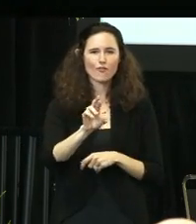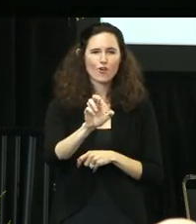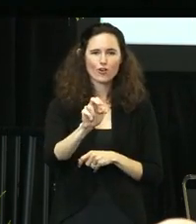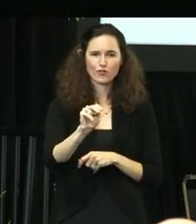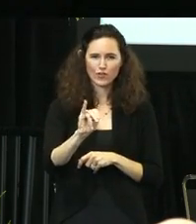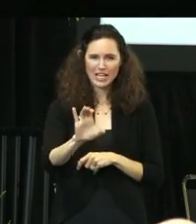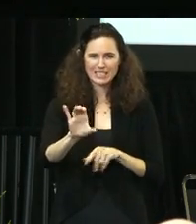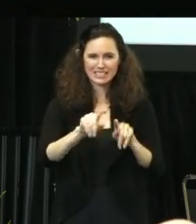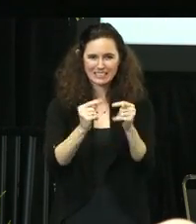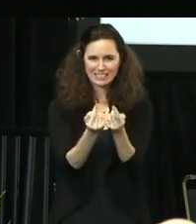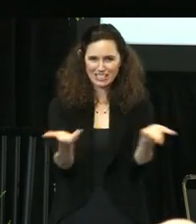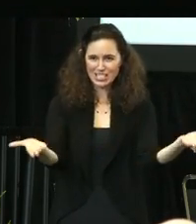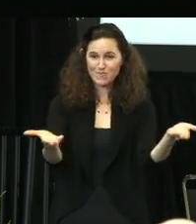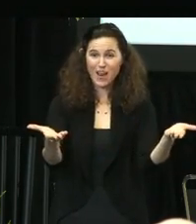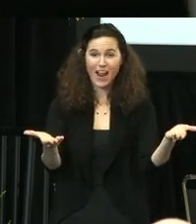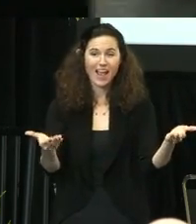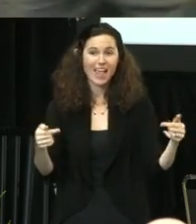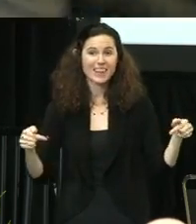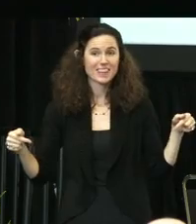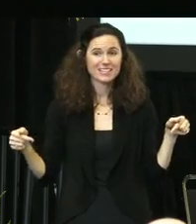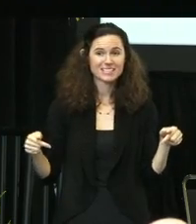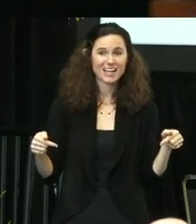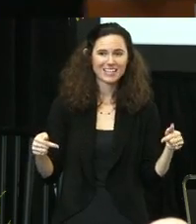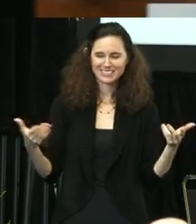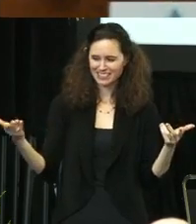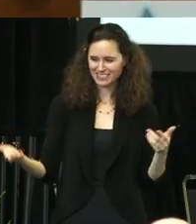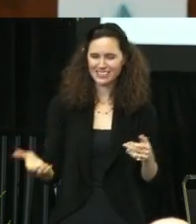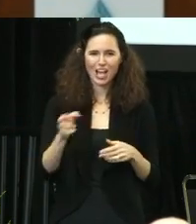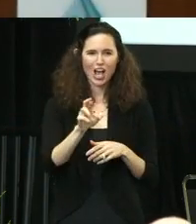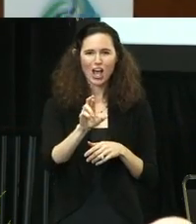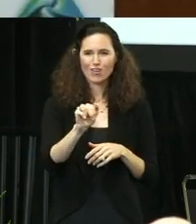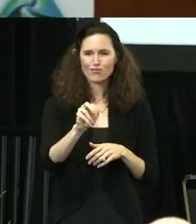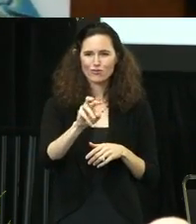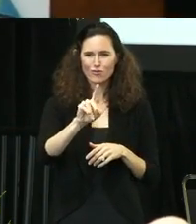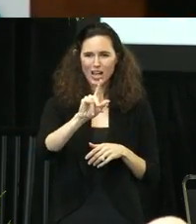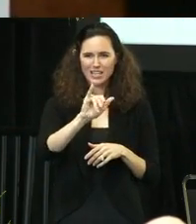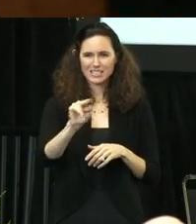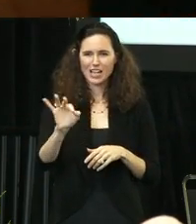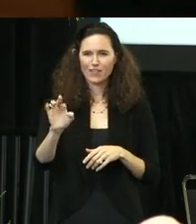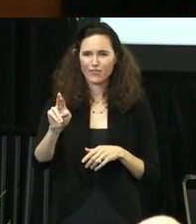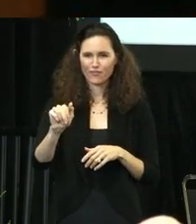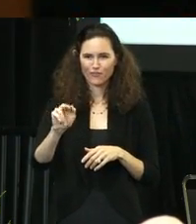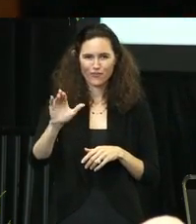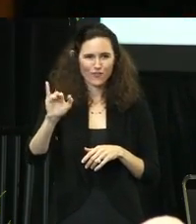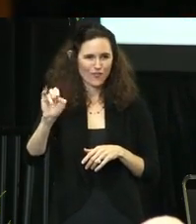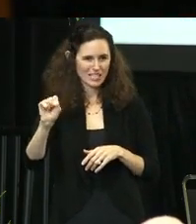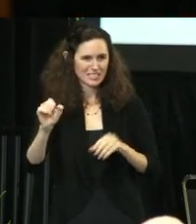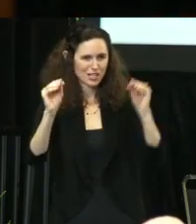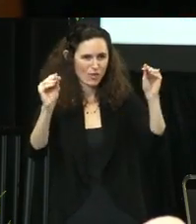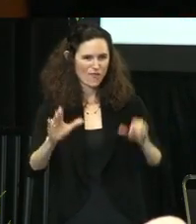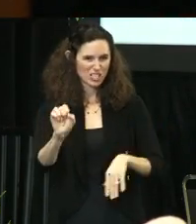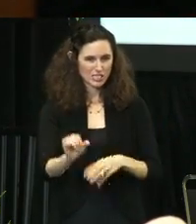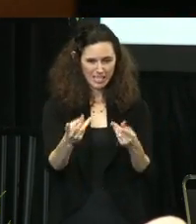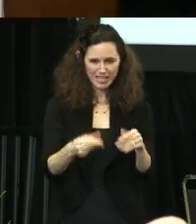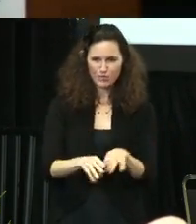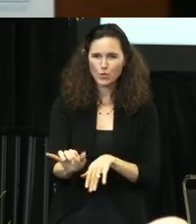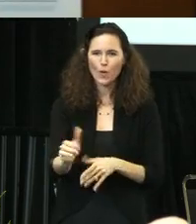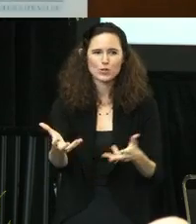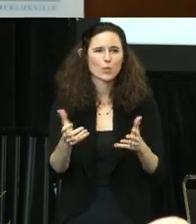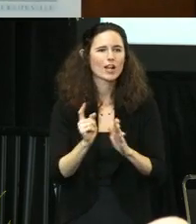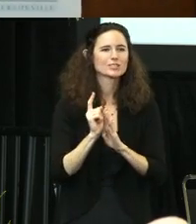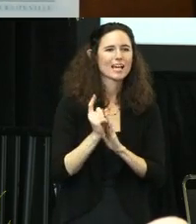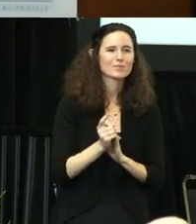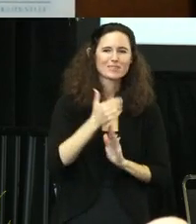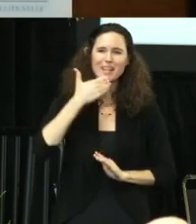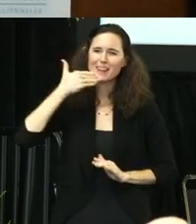debate team here. And this is... Hi, everyone. I'm Rosalind Francis, professor of English at South Campus as well. And we just want to take a moment